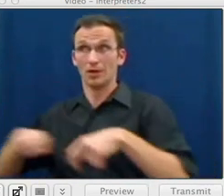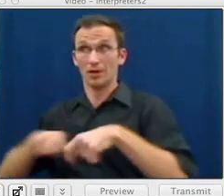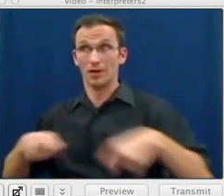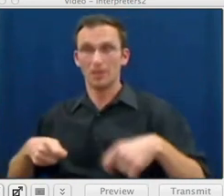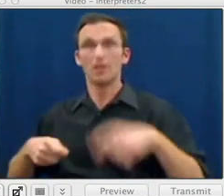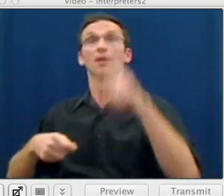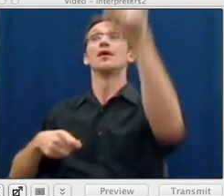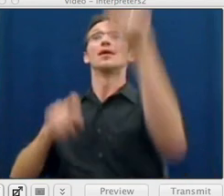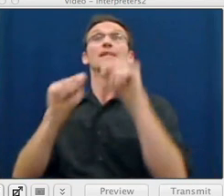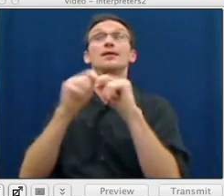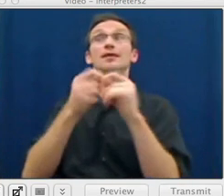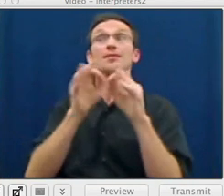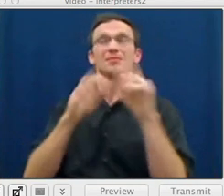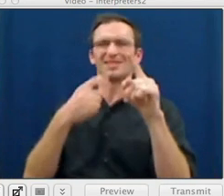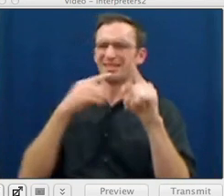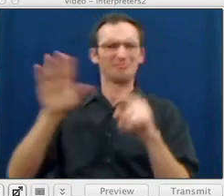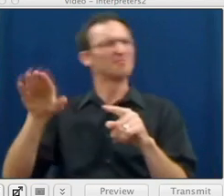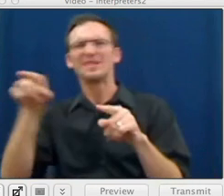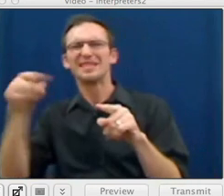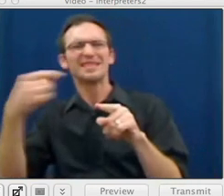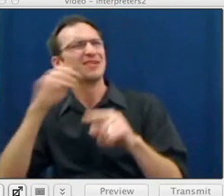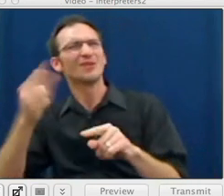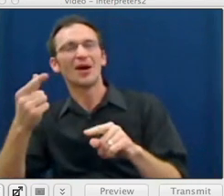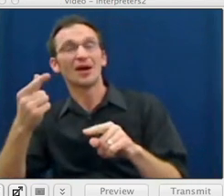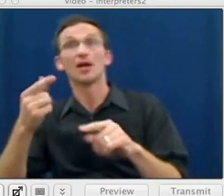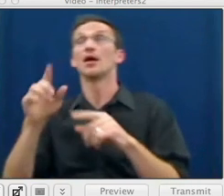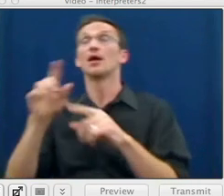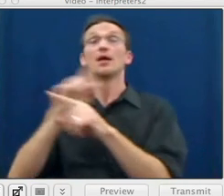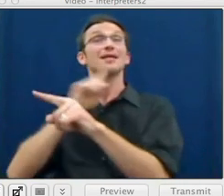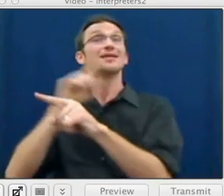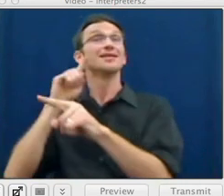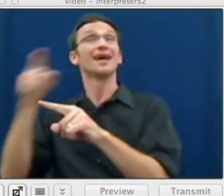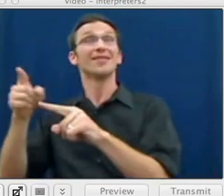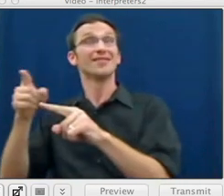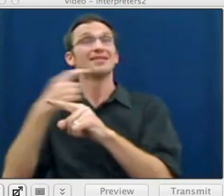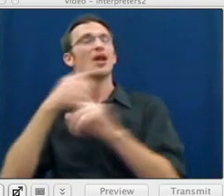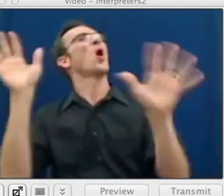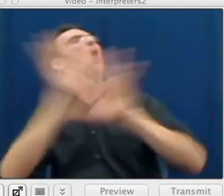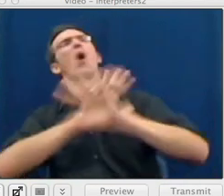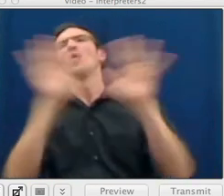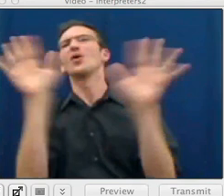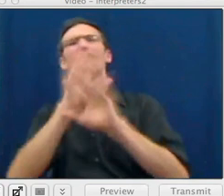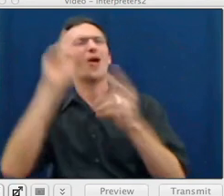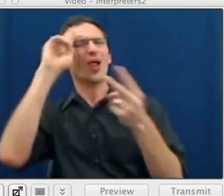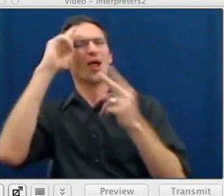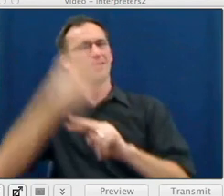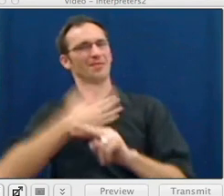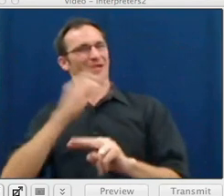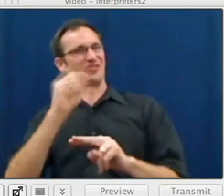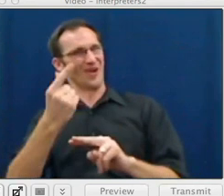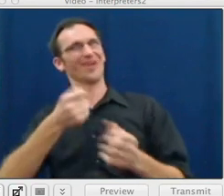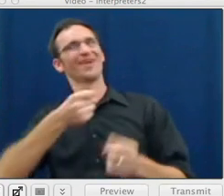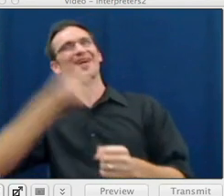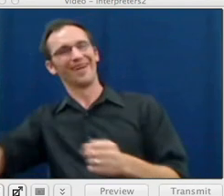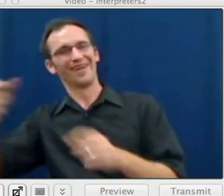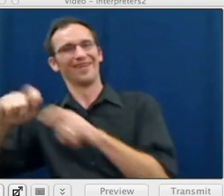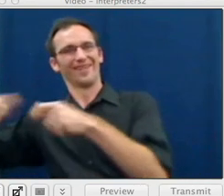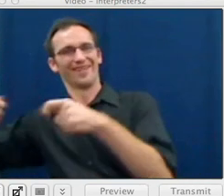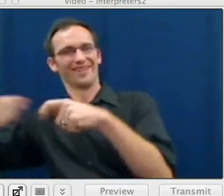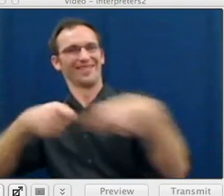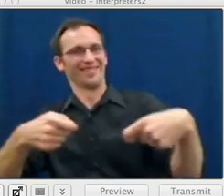dog. And then, of course, the deaf person joined in and she says, no, no, it's my dog. The interpreter then says, sorry, the interpreter has not had